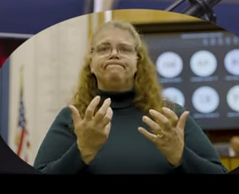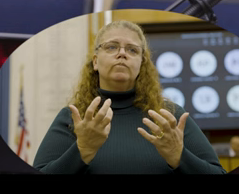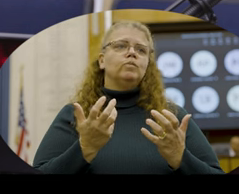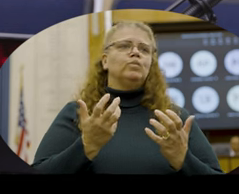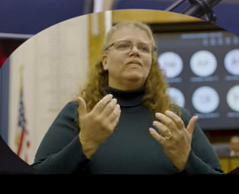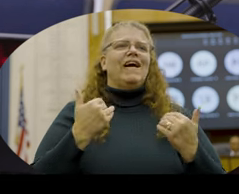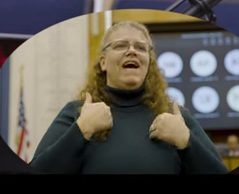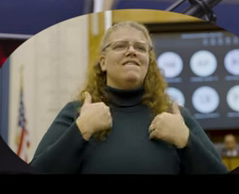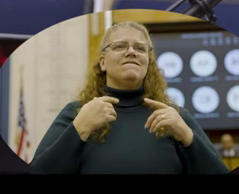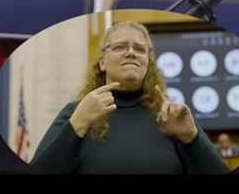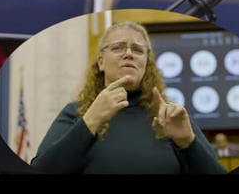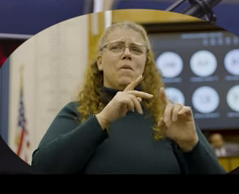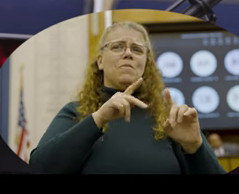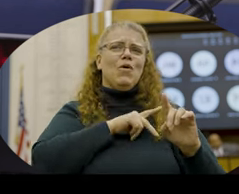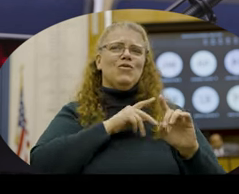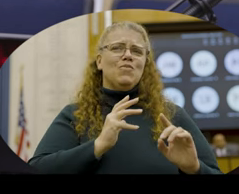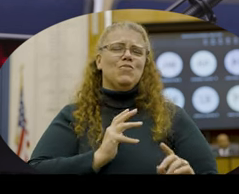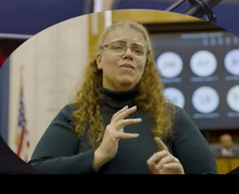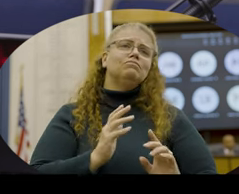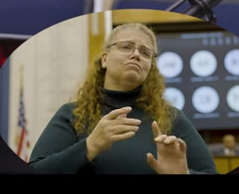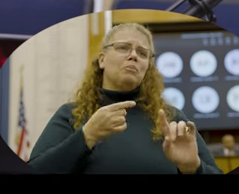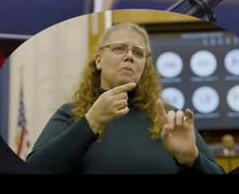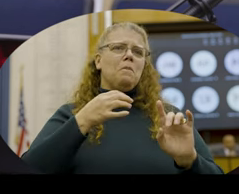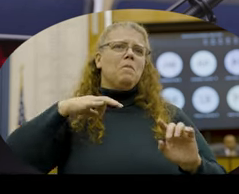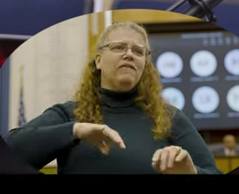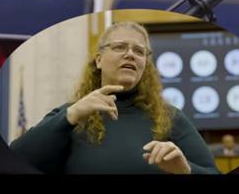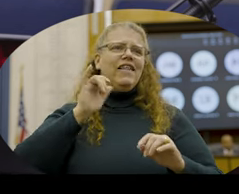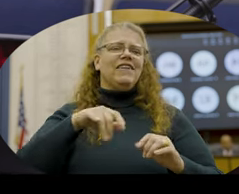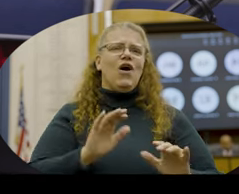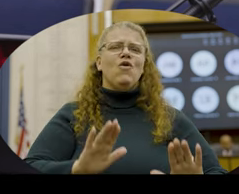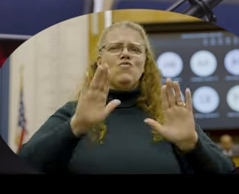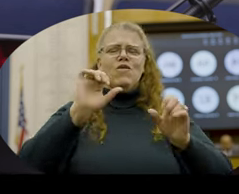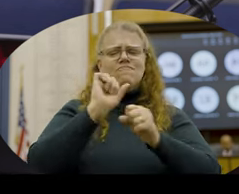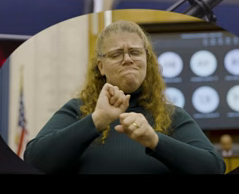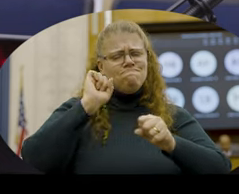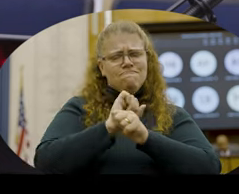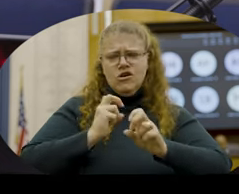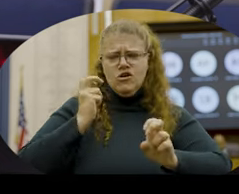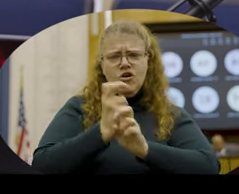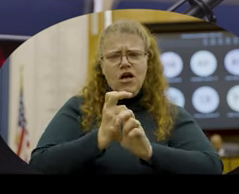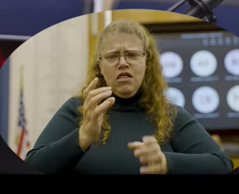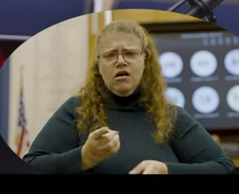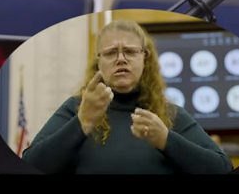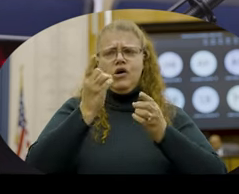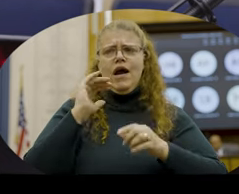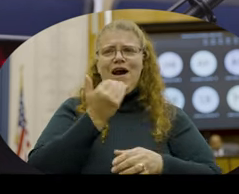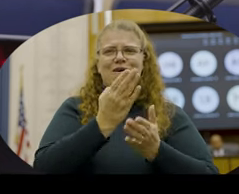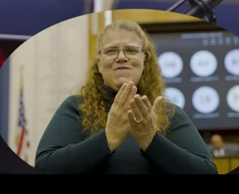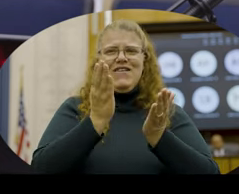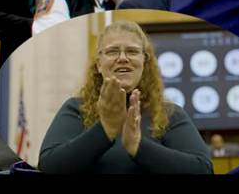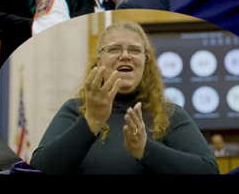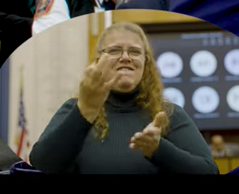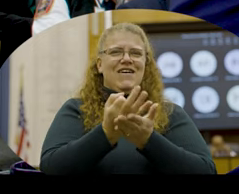take a point of personal privilege and acknowledge the incredible hard work and dedication of our budget and